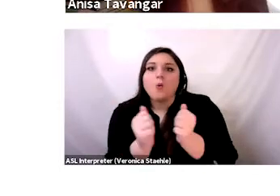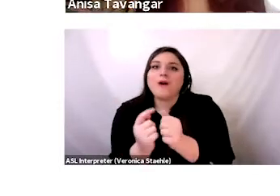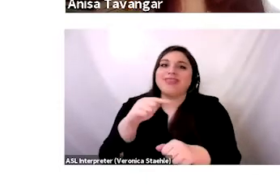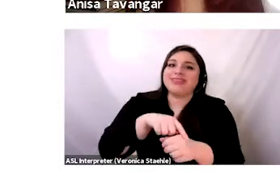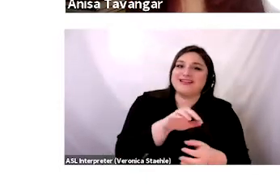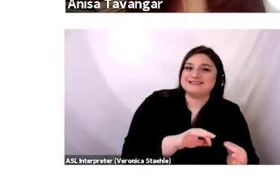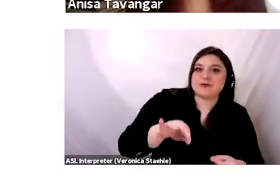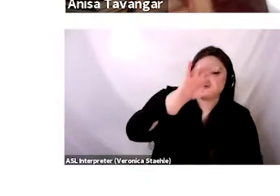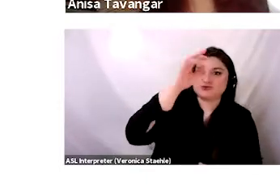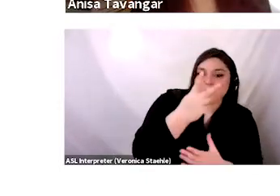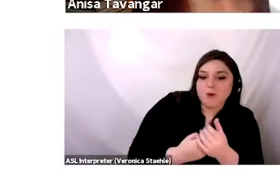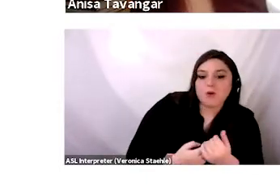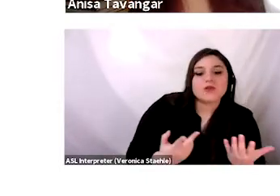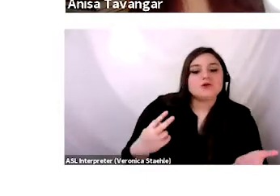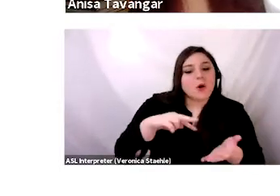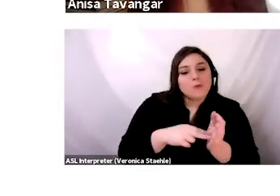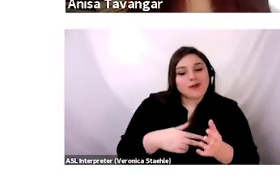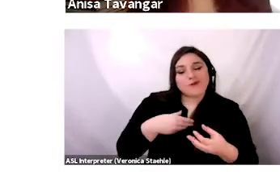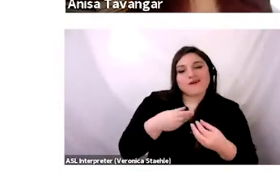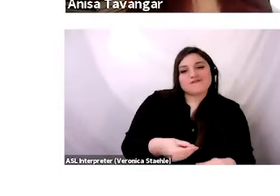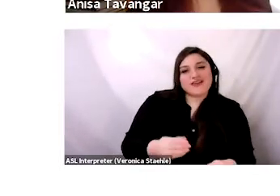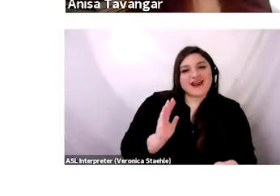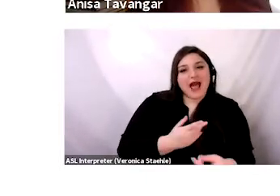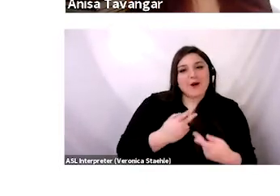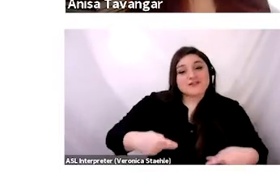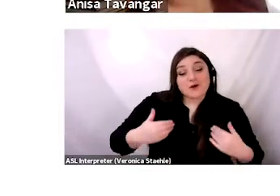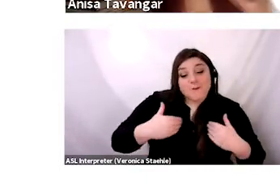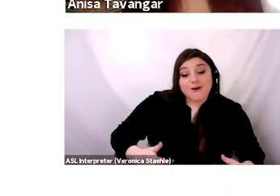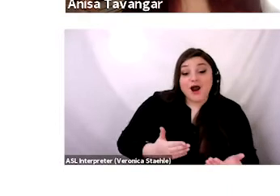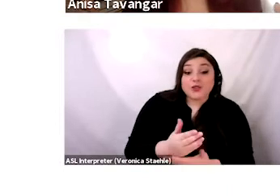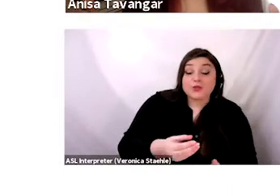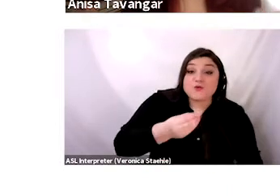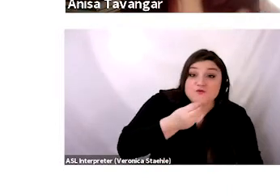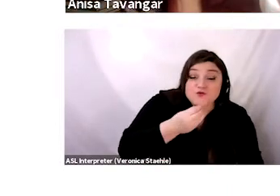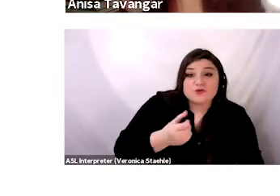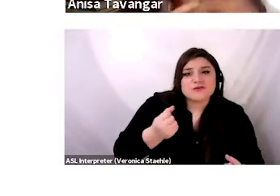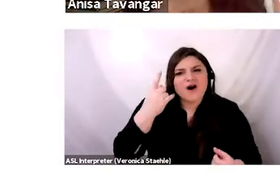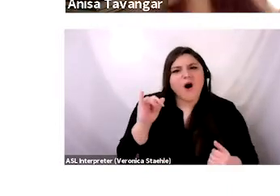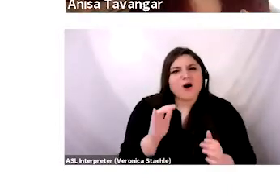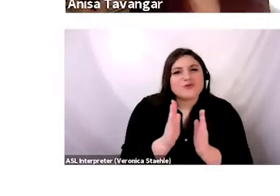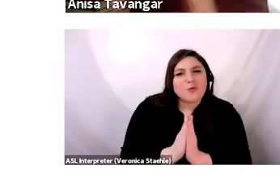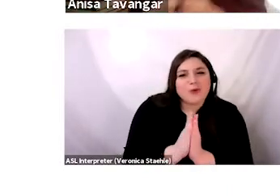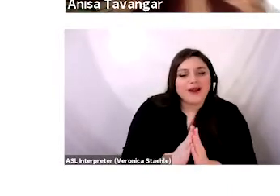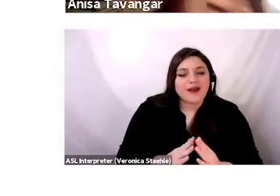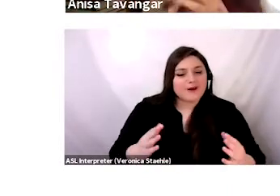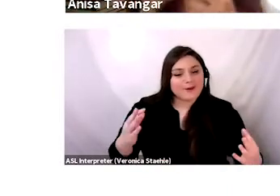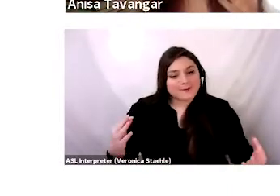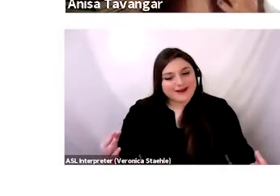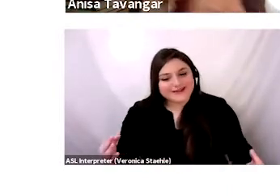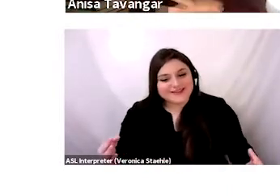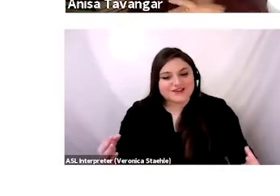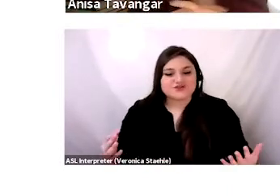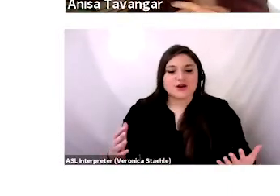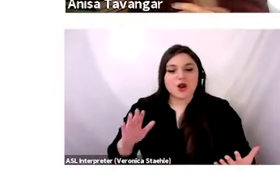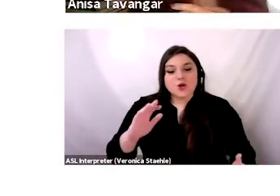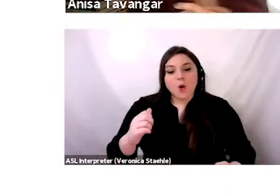we feed our spiritual self with prayer and meditation. You can look at the parallel of love and gravity, both as forces of